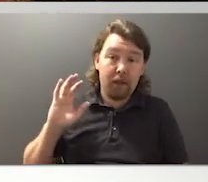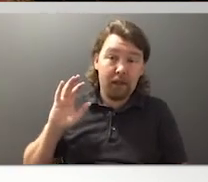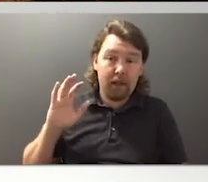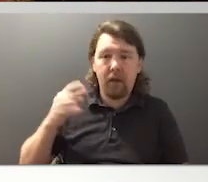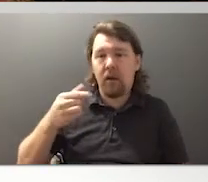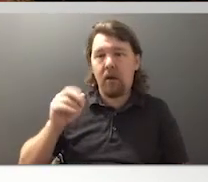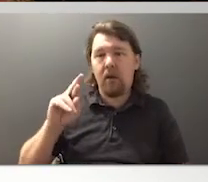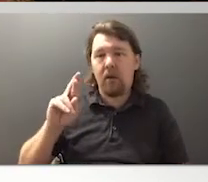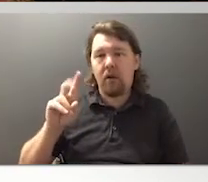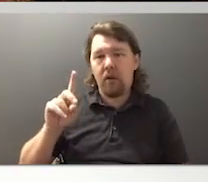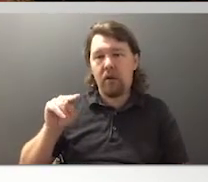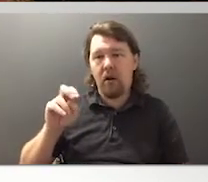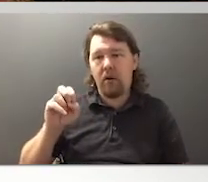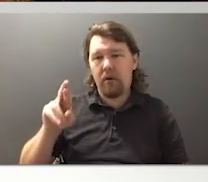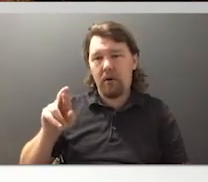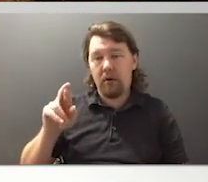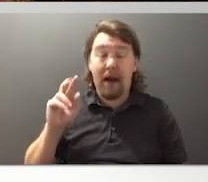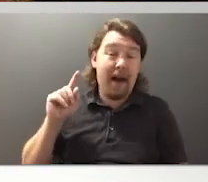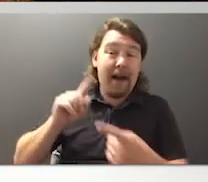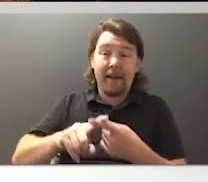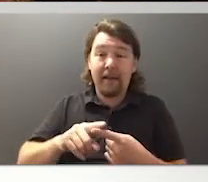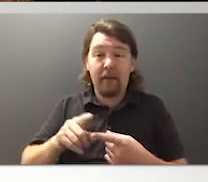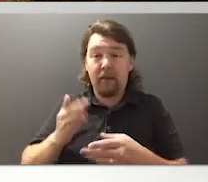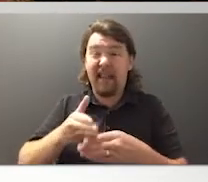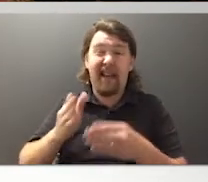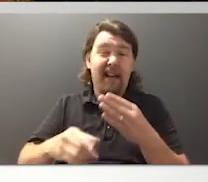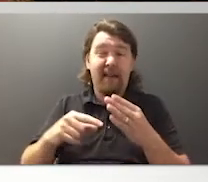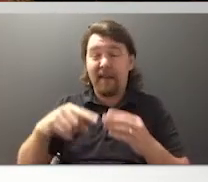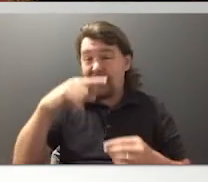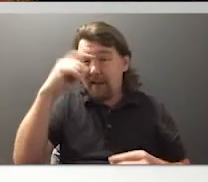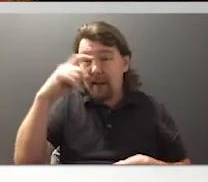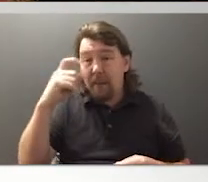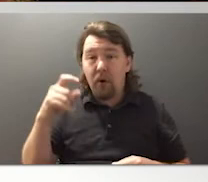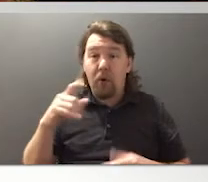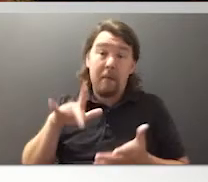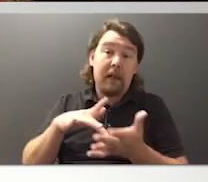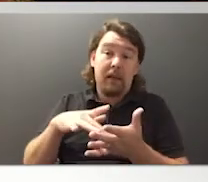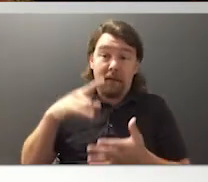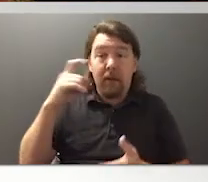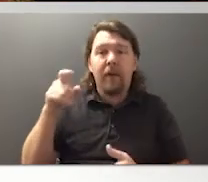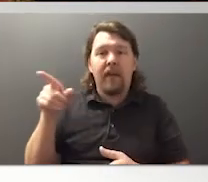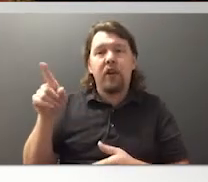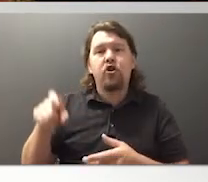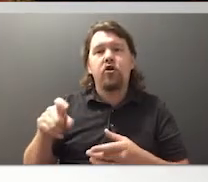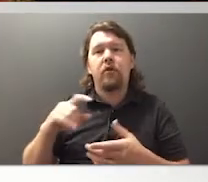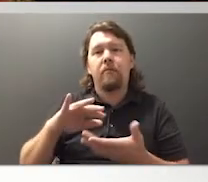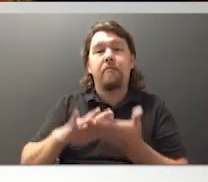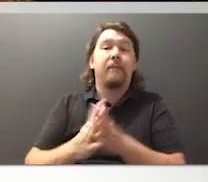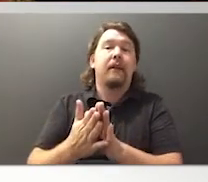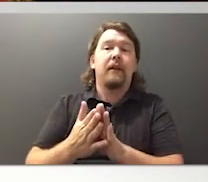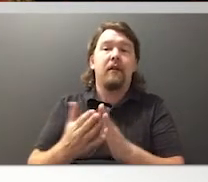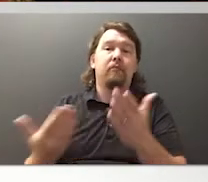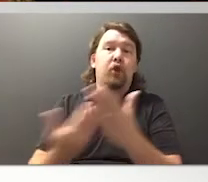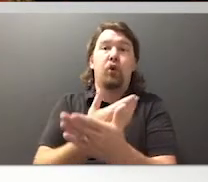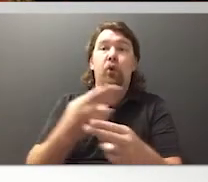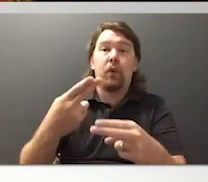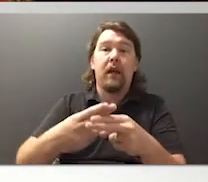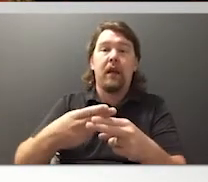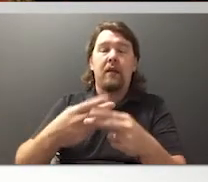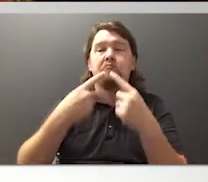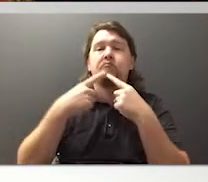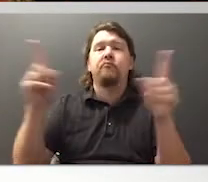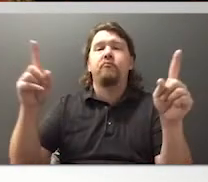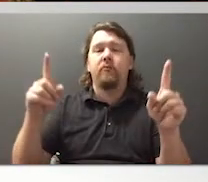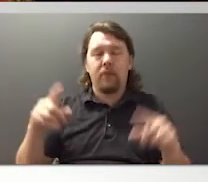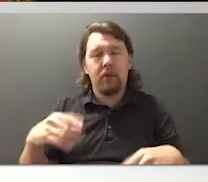actual name, which will be decided at the end of the summer, or middle summer. So. TBA. Okay. And